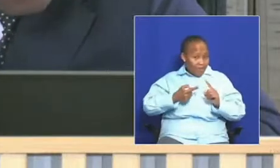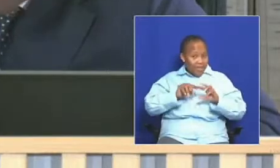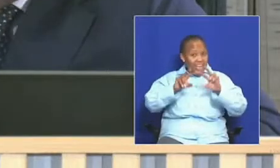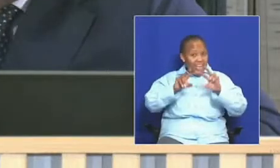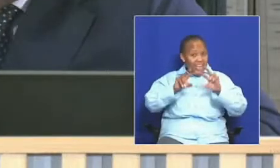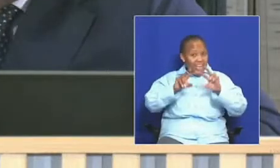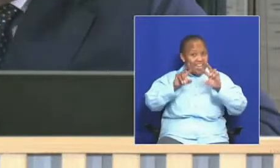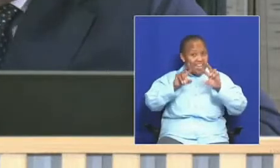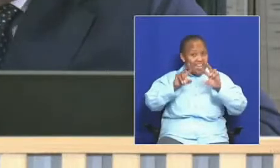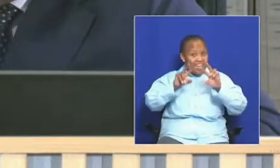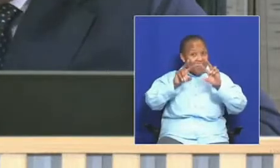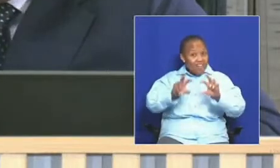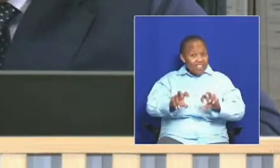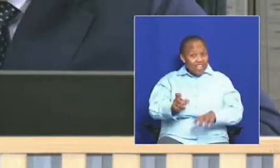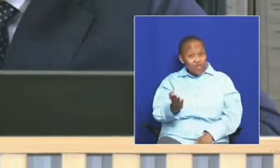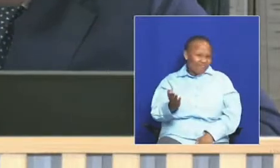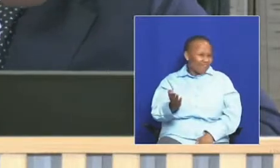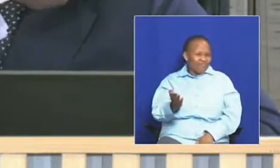to then